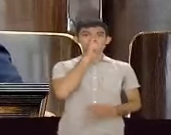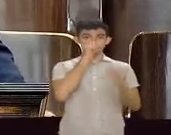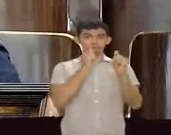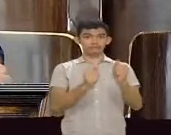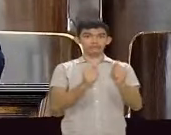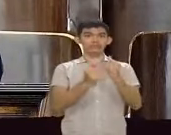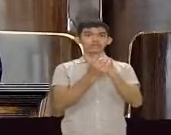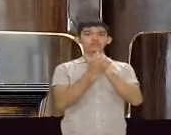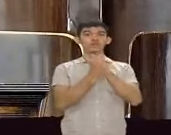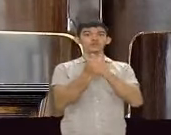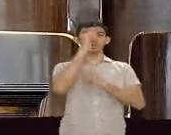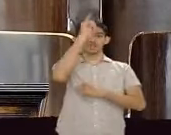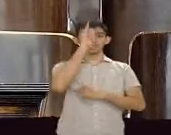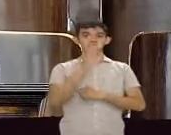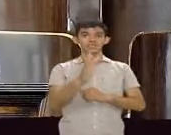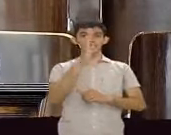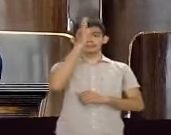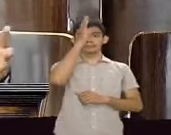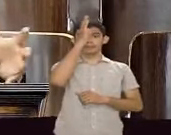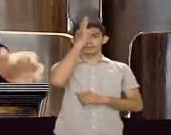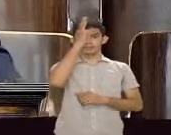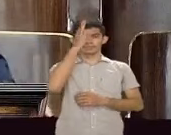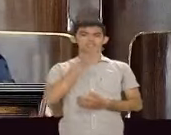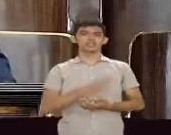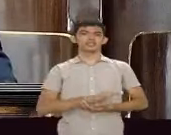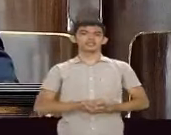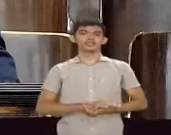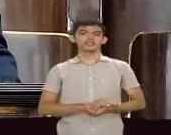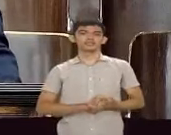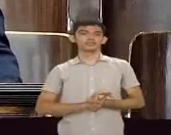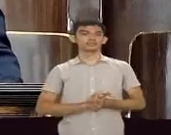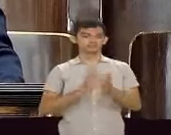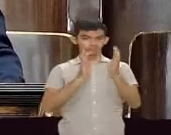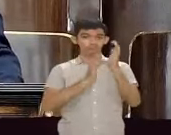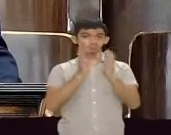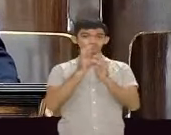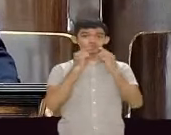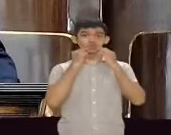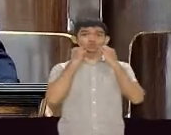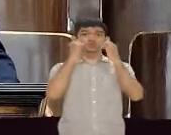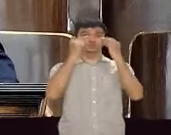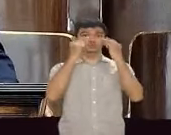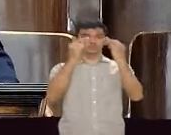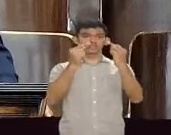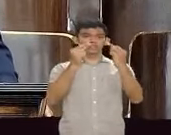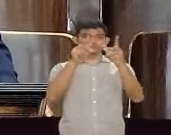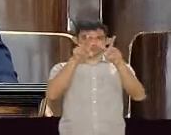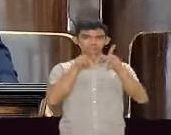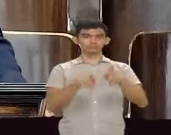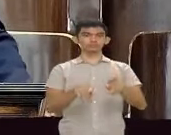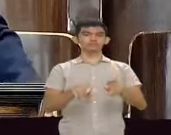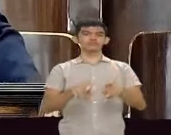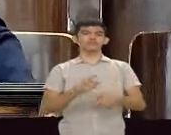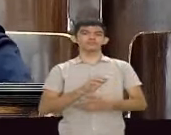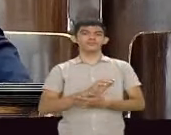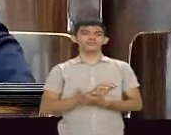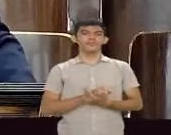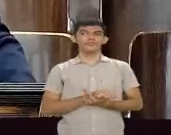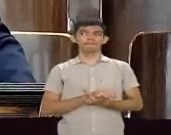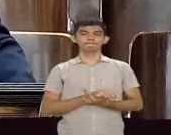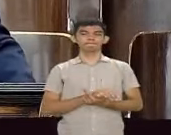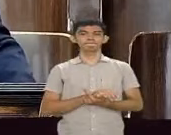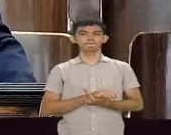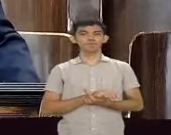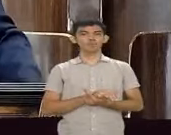In the birth of Christ, we have a glimpse of the miracle of the new birth Jesus mentioned to Nicodemus in John chapter 3. Verses 1 to